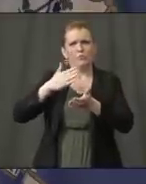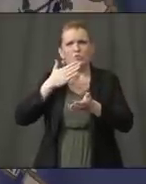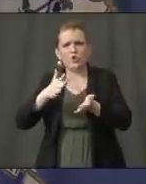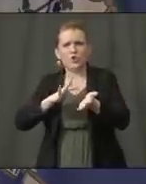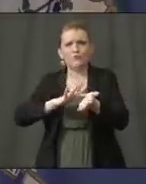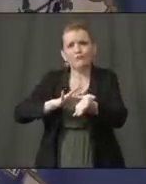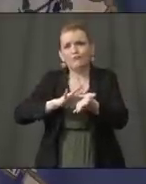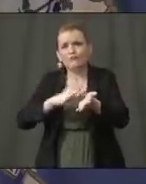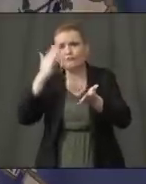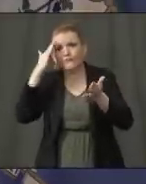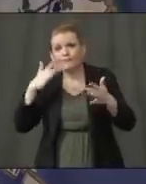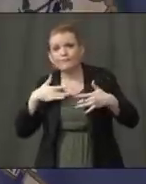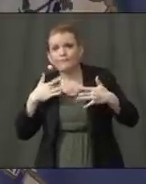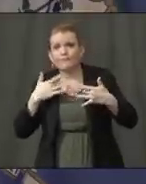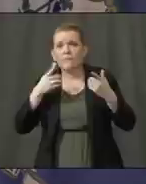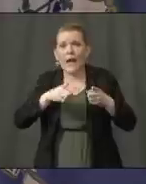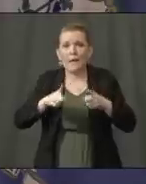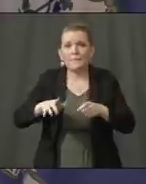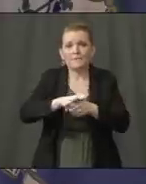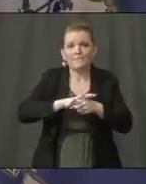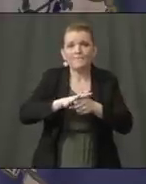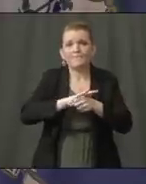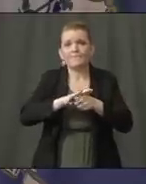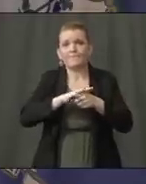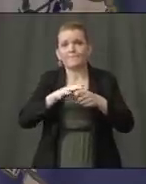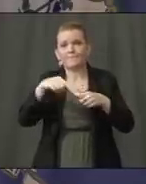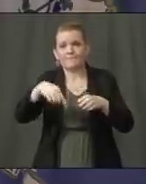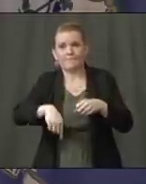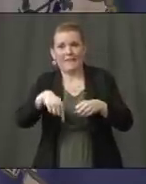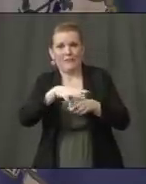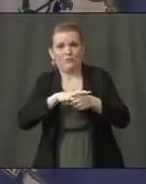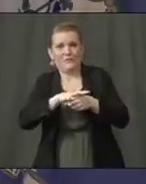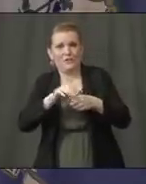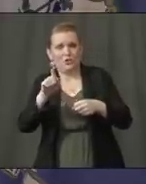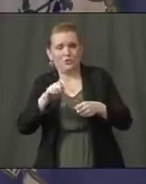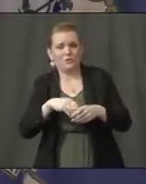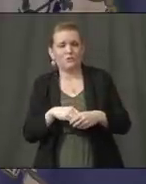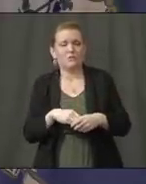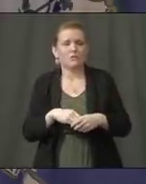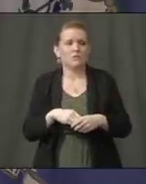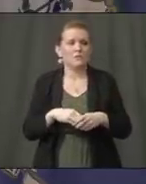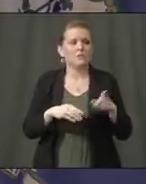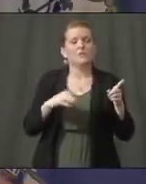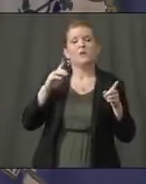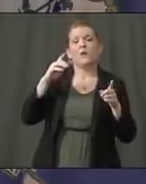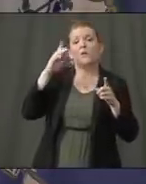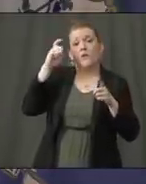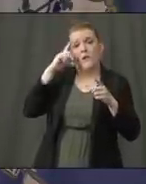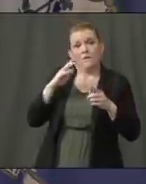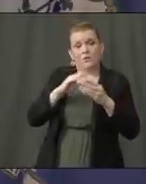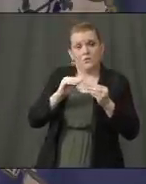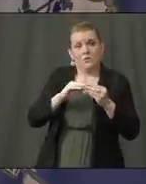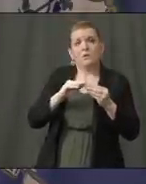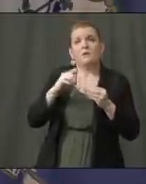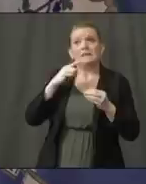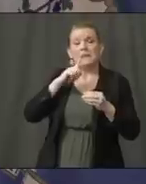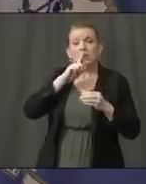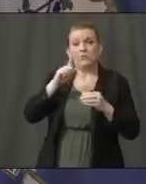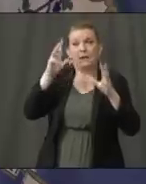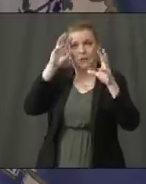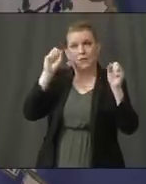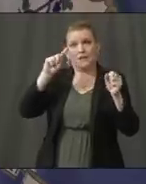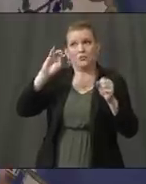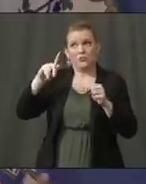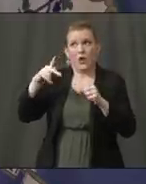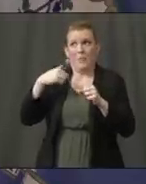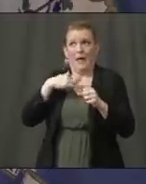Well, actually, we wanted him to get more involved when it came to buying ventilators in China and buying PPE and getting that appropriately distributed.